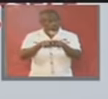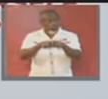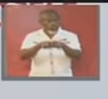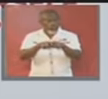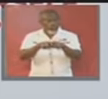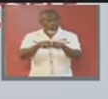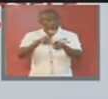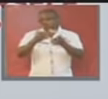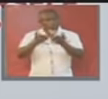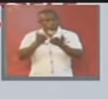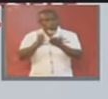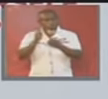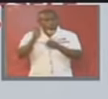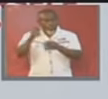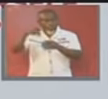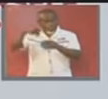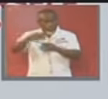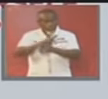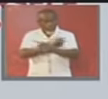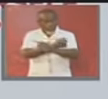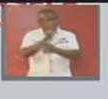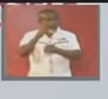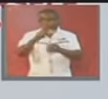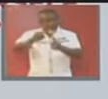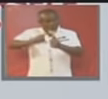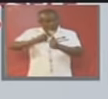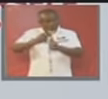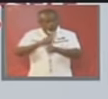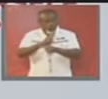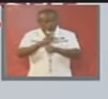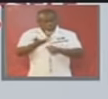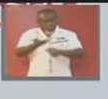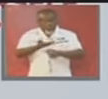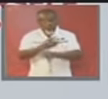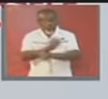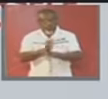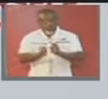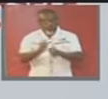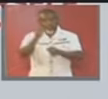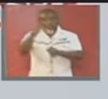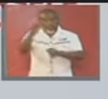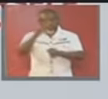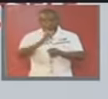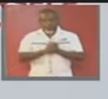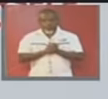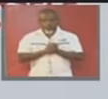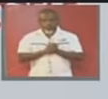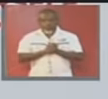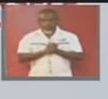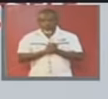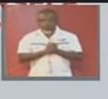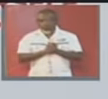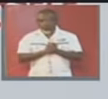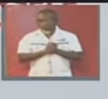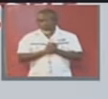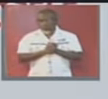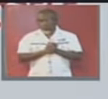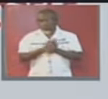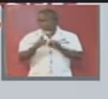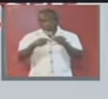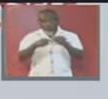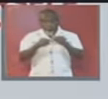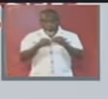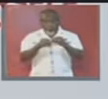in Trinidad and Tobago. Where are we with the borders? I think, Richard, you are quite